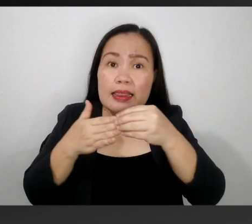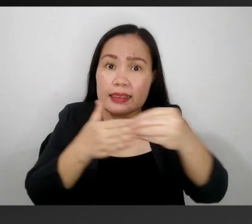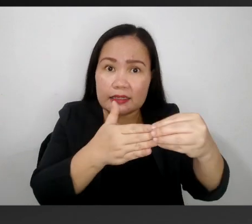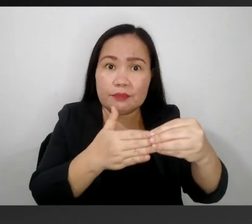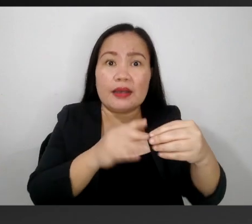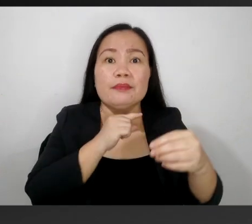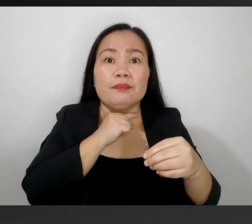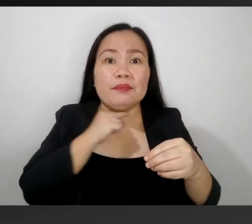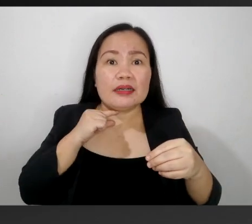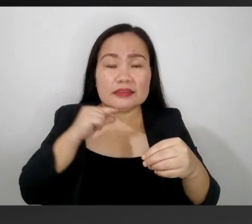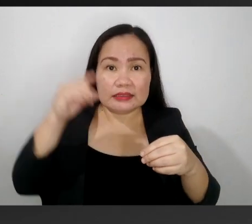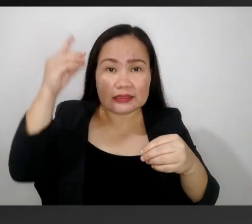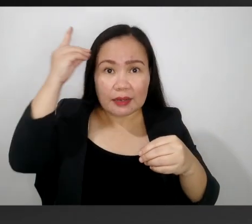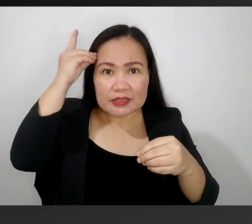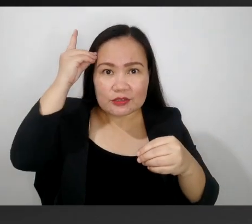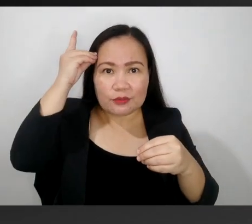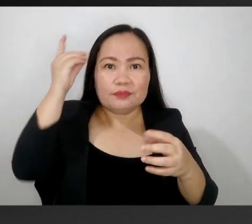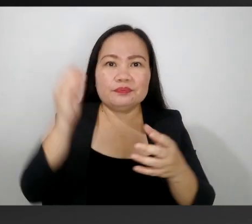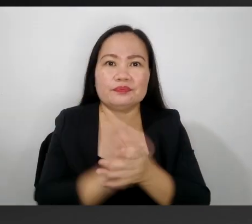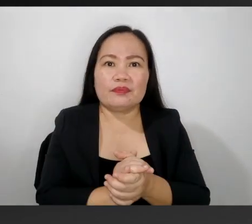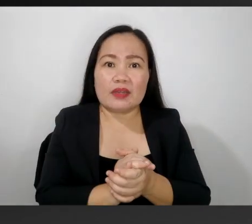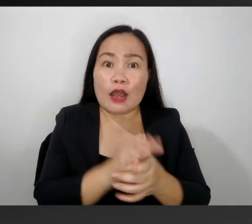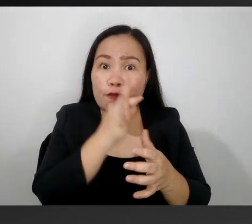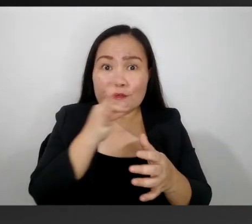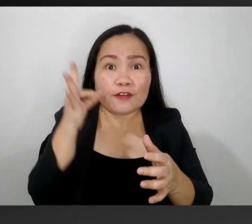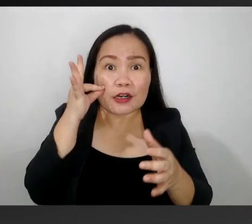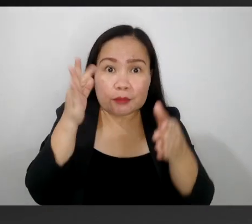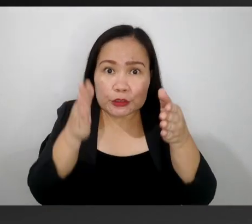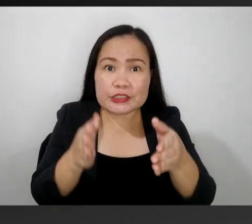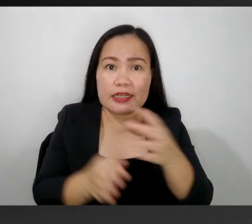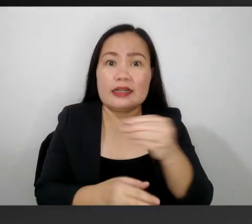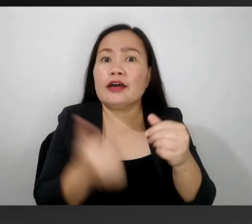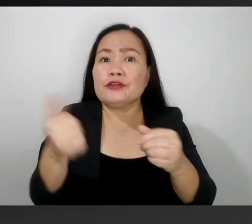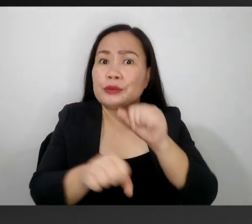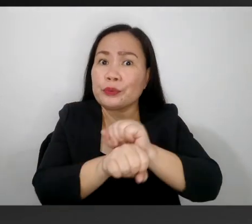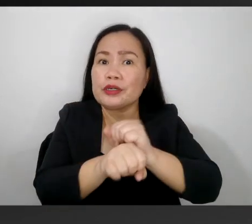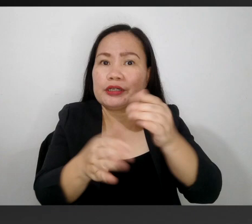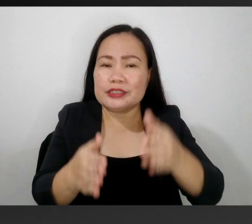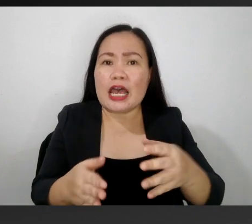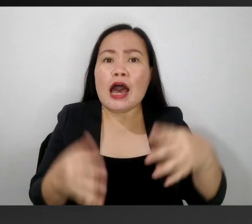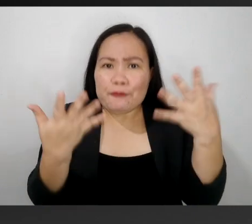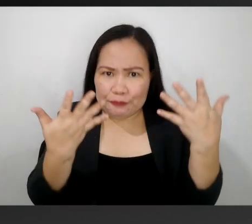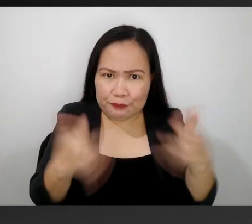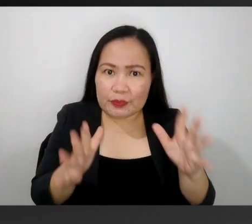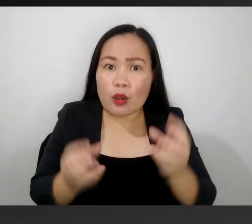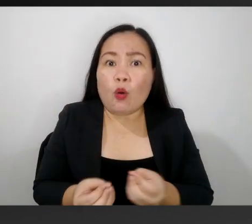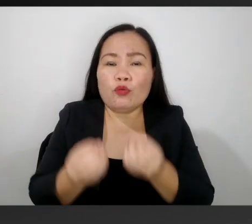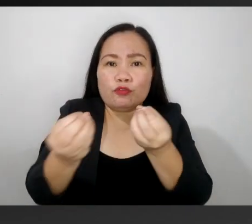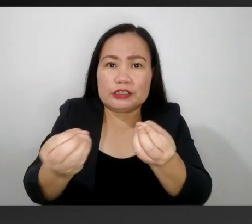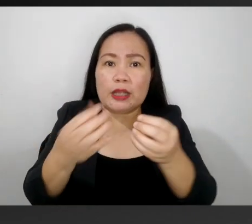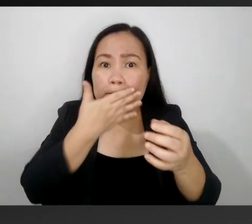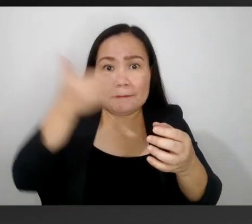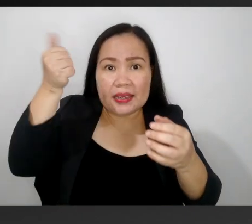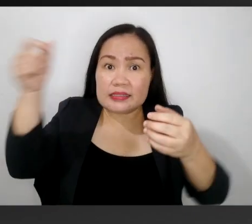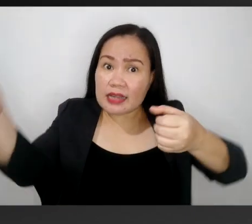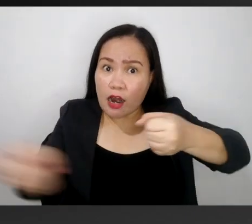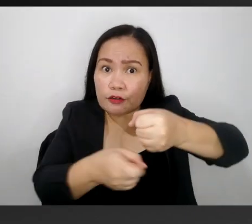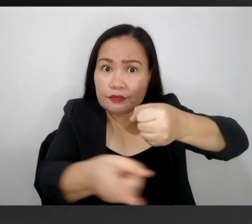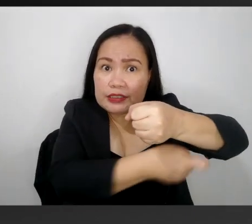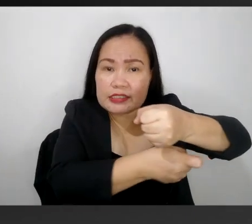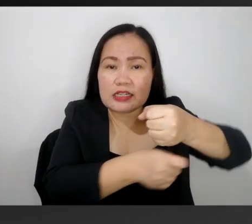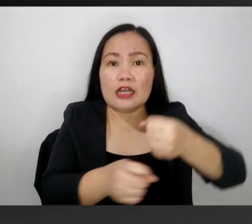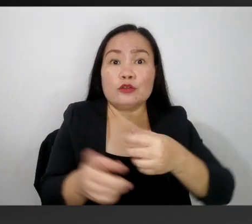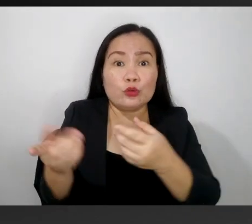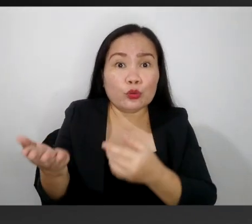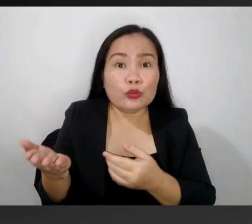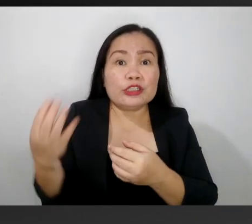Padre Damaso will not be missed. Farmers and other workers have already offered their best harvest to their